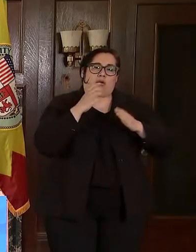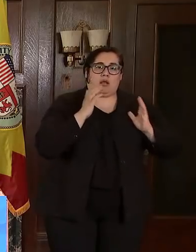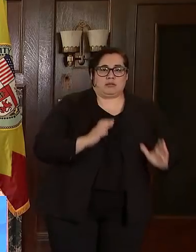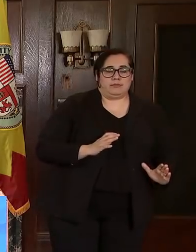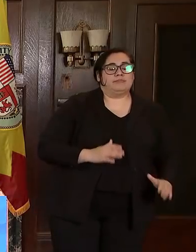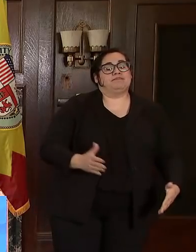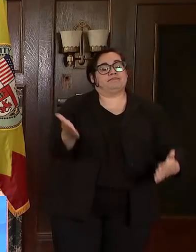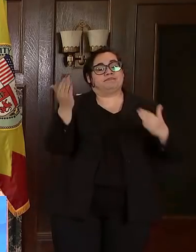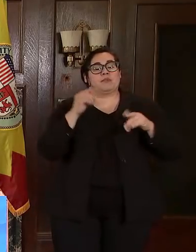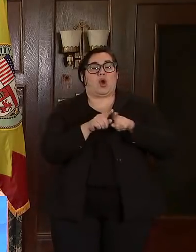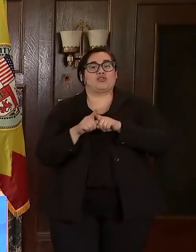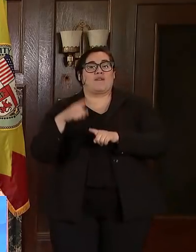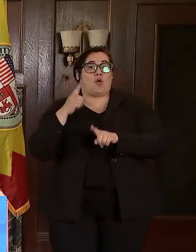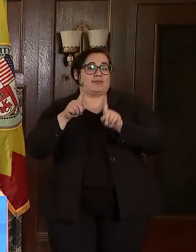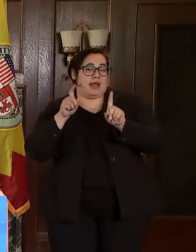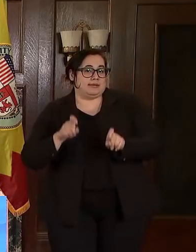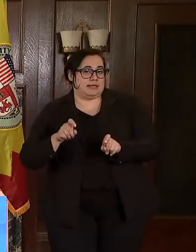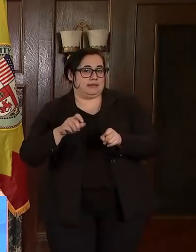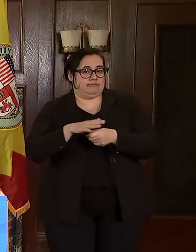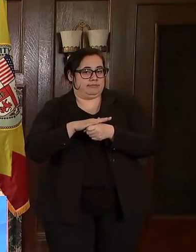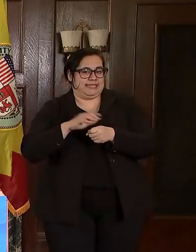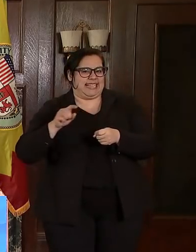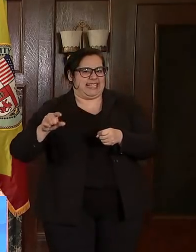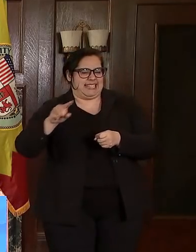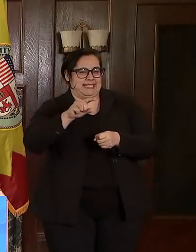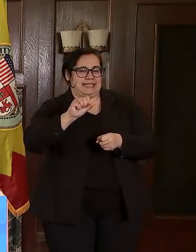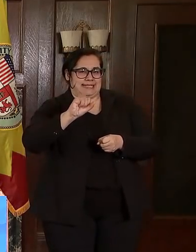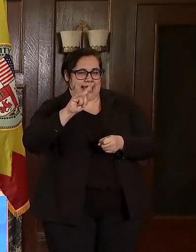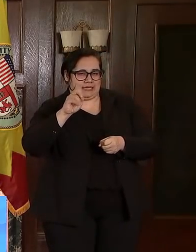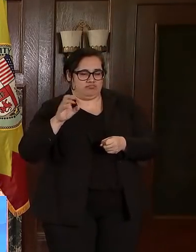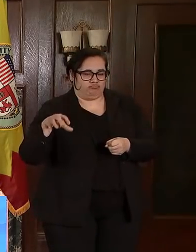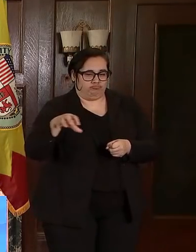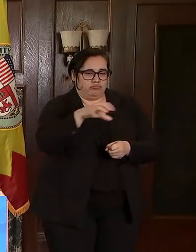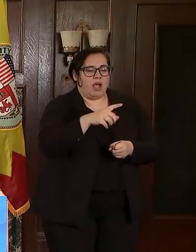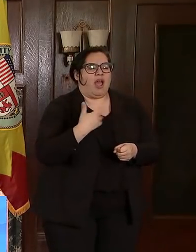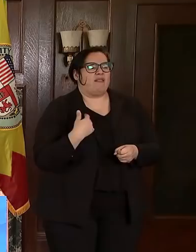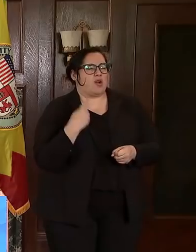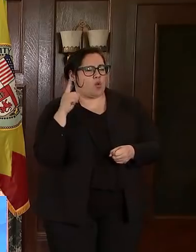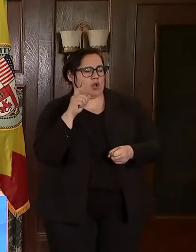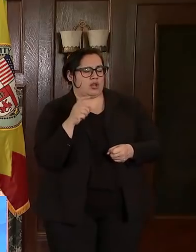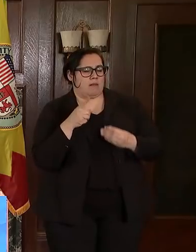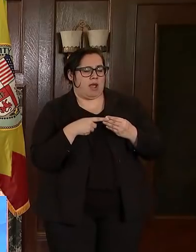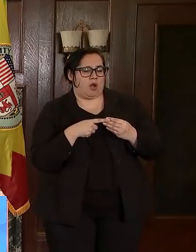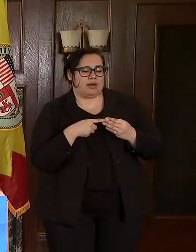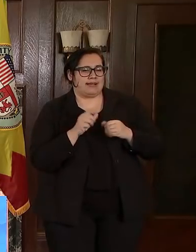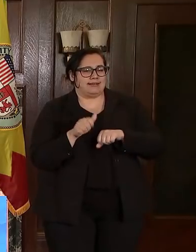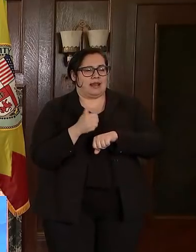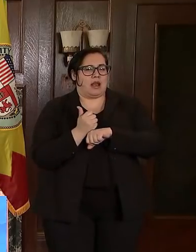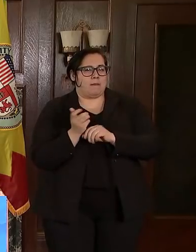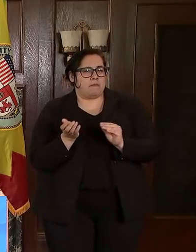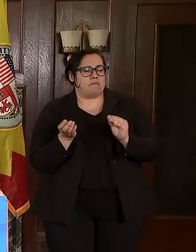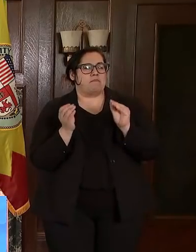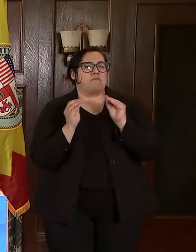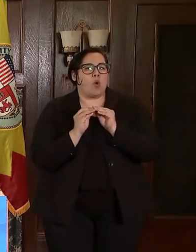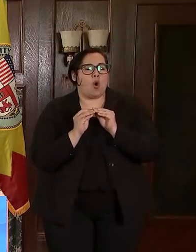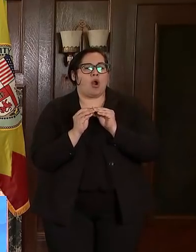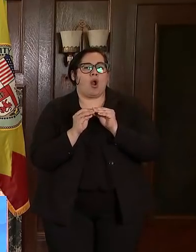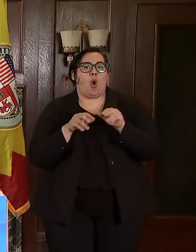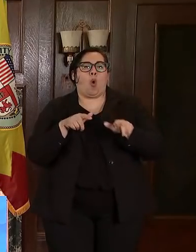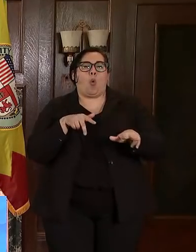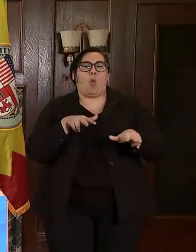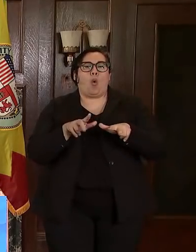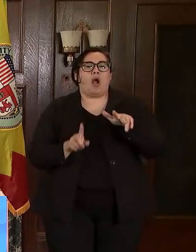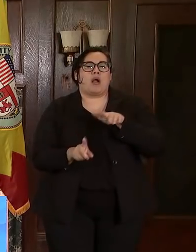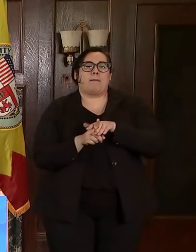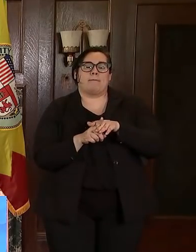then on the testing side, I did get a question about setting up more walk-up sites for people